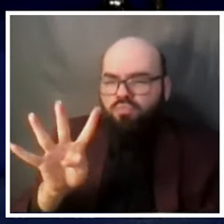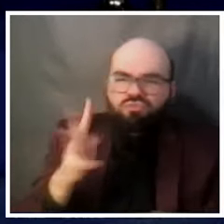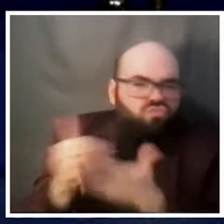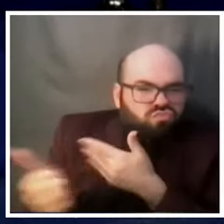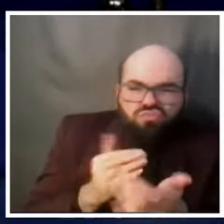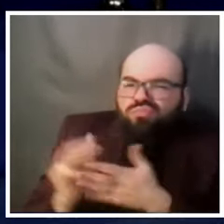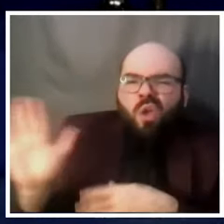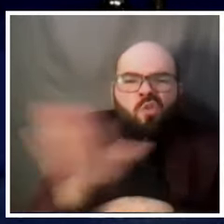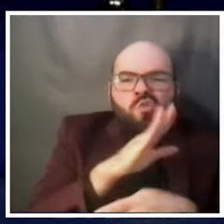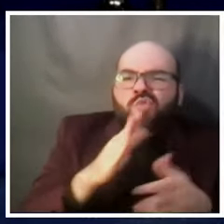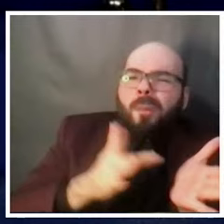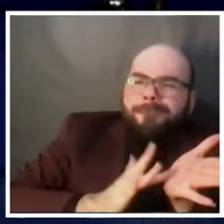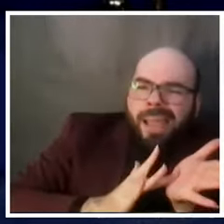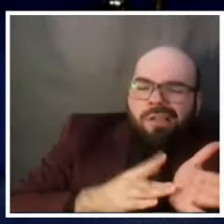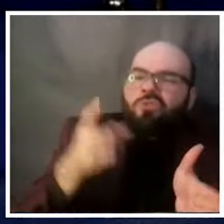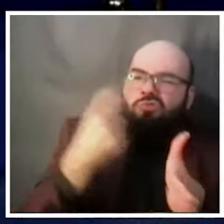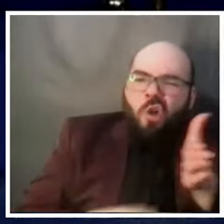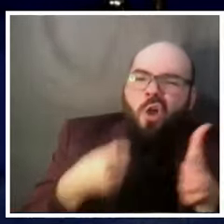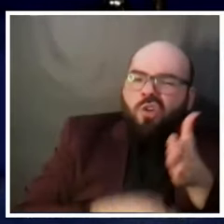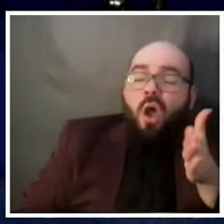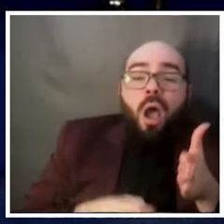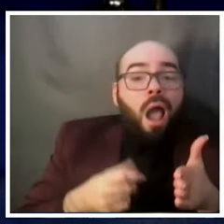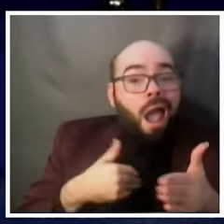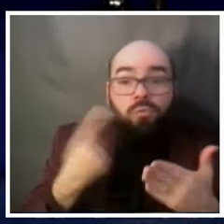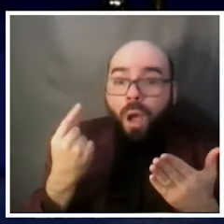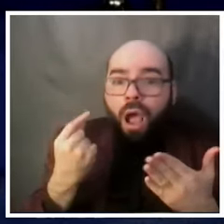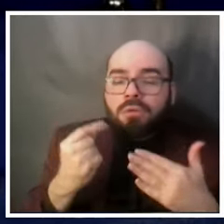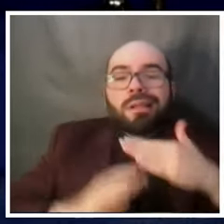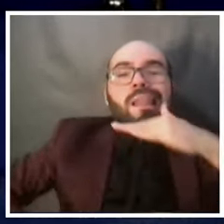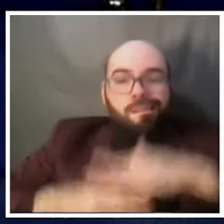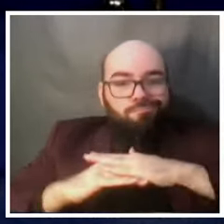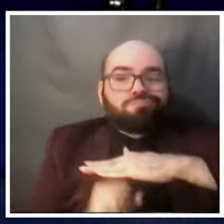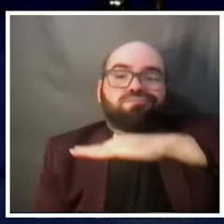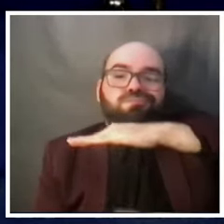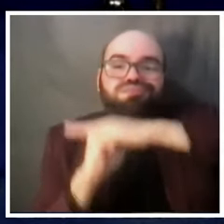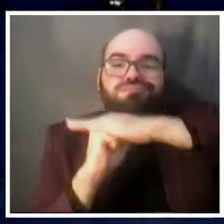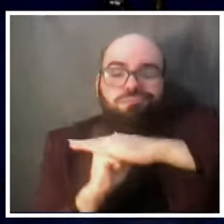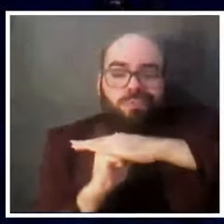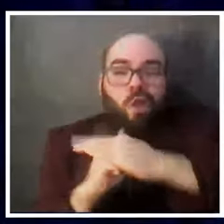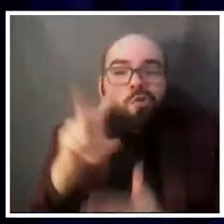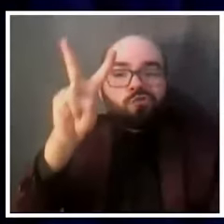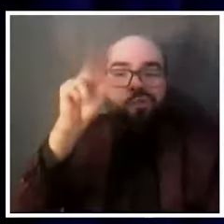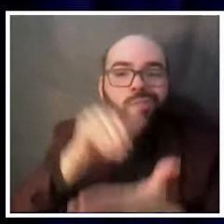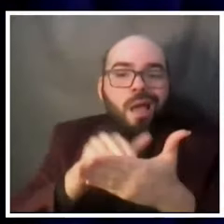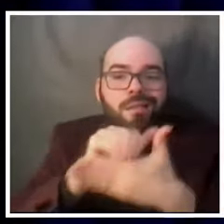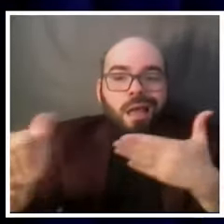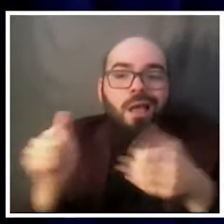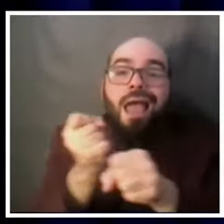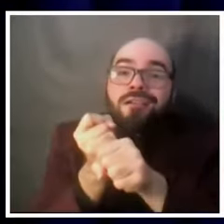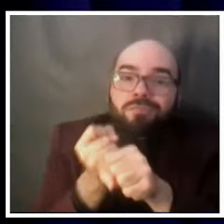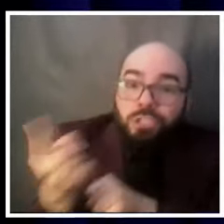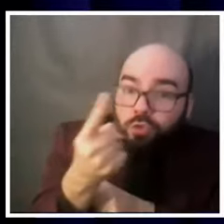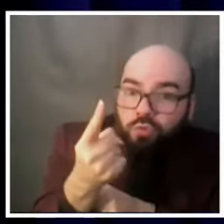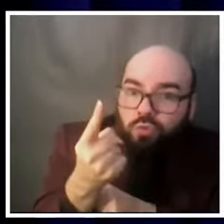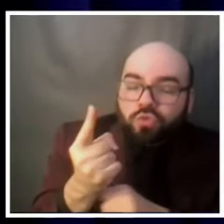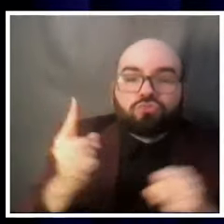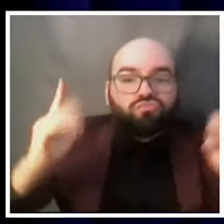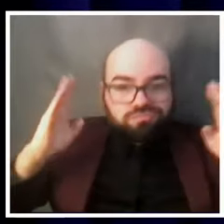costs are, they'll never have to pay more than $2,000 a year, no matter what. And by the